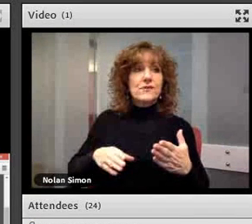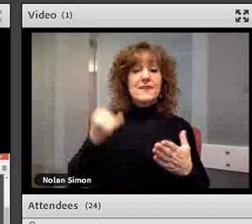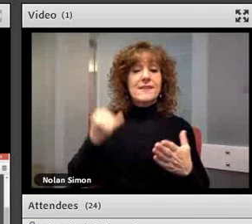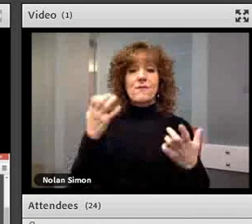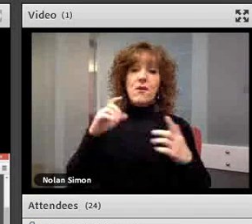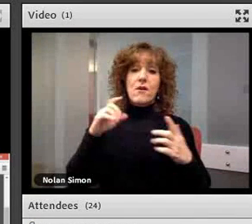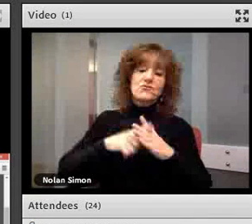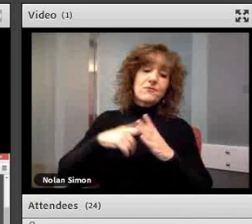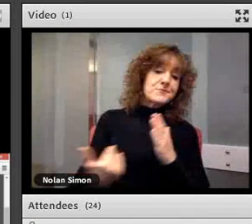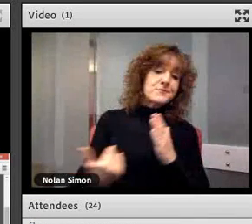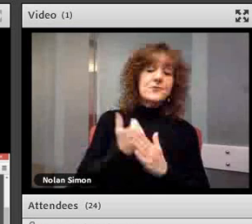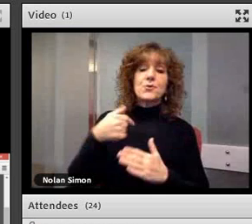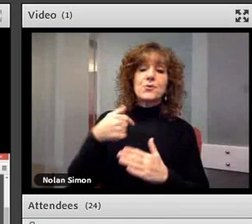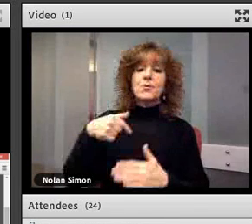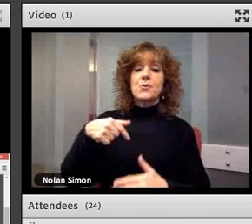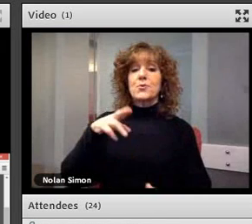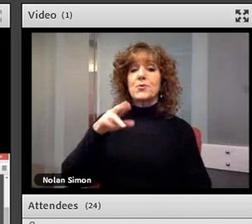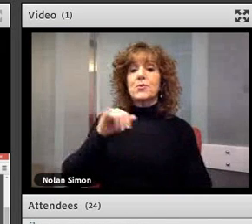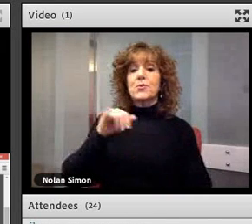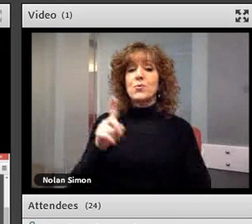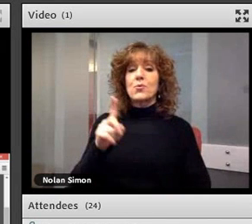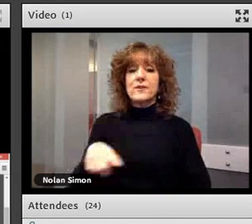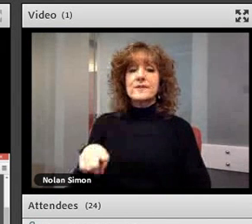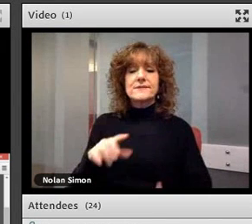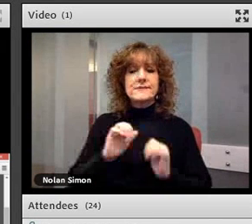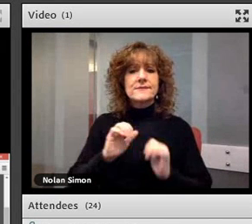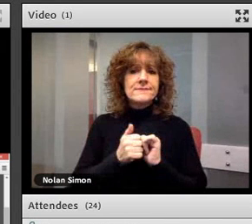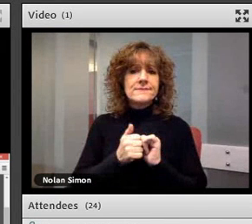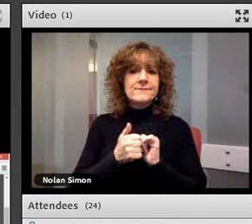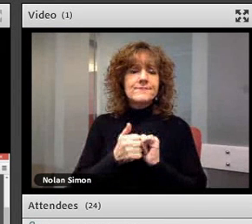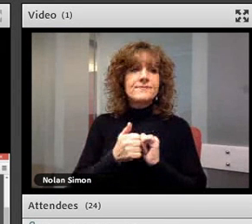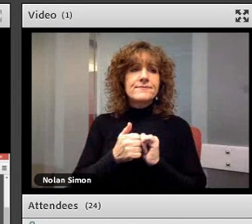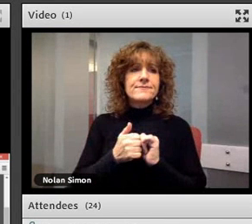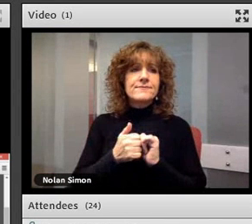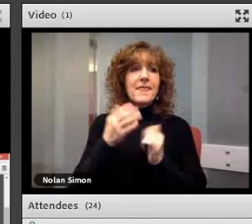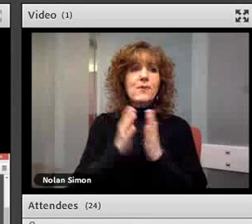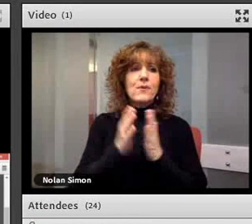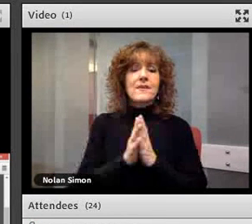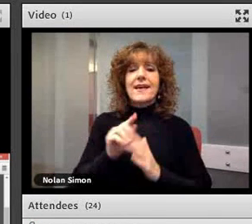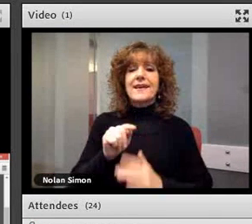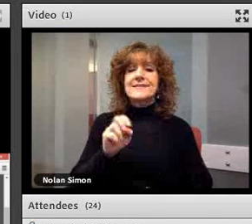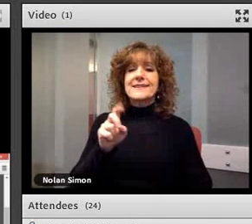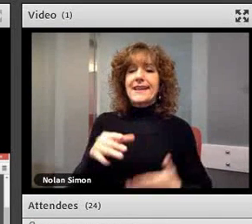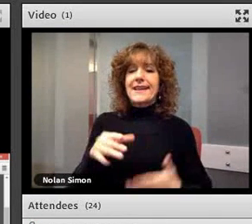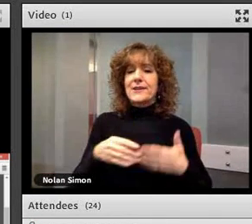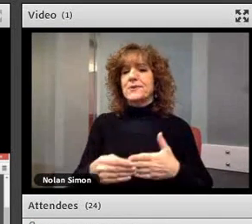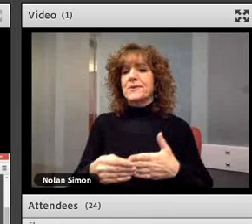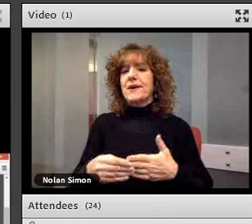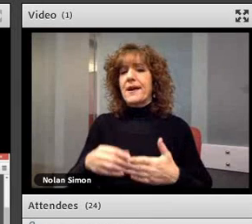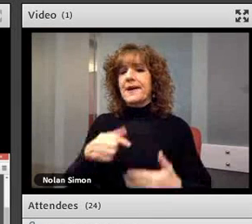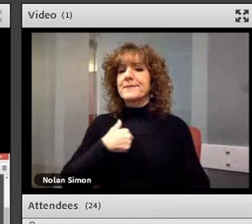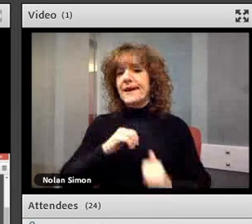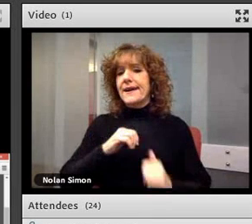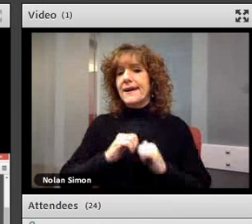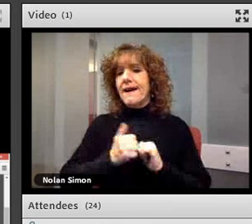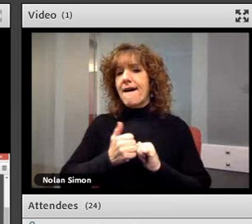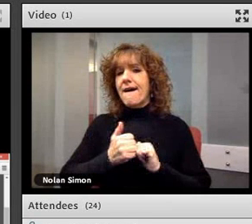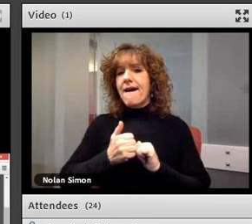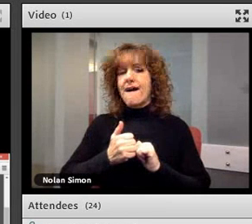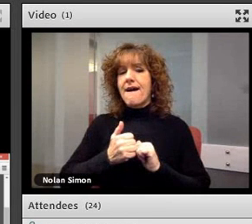start a brand new quiz, you can put in, I'm going to ask Teddy to sort of guide me here. Let's